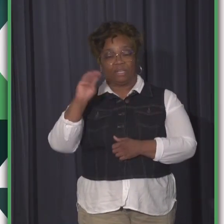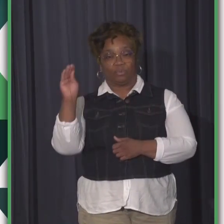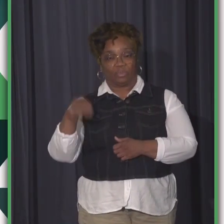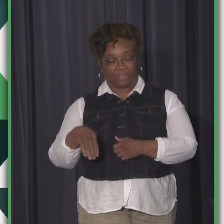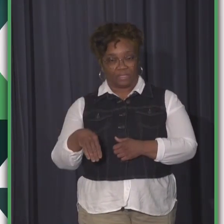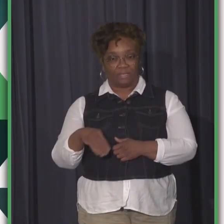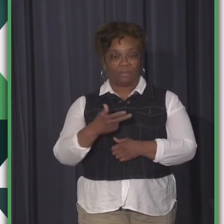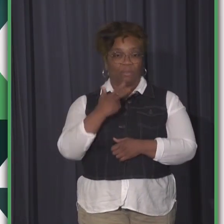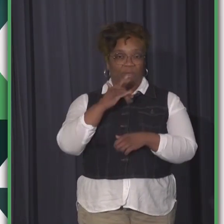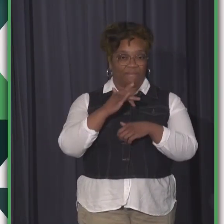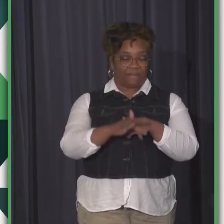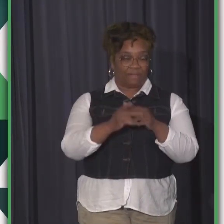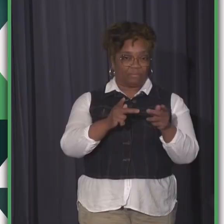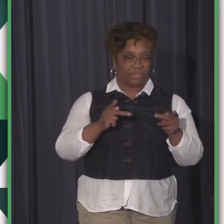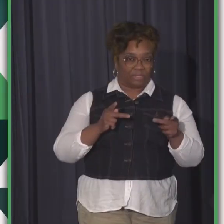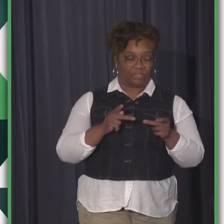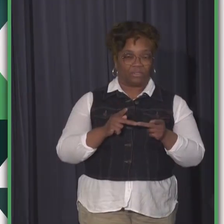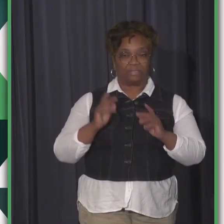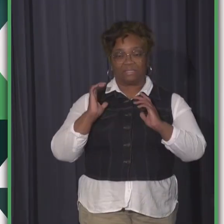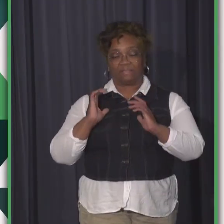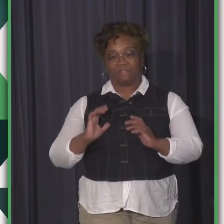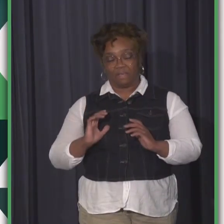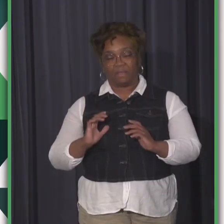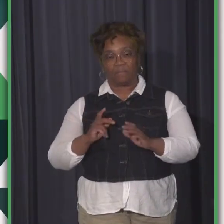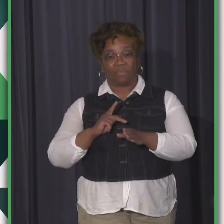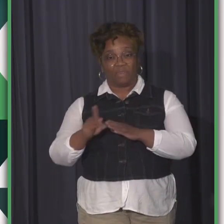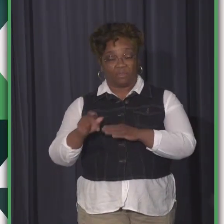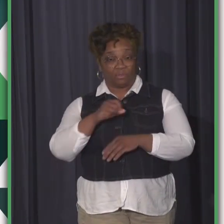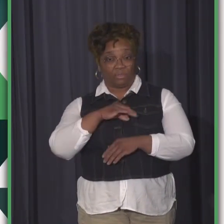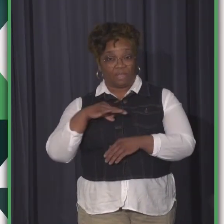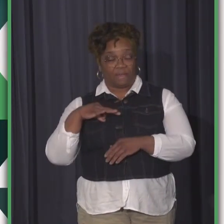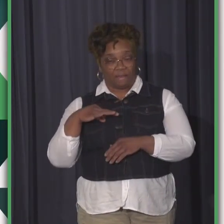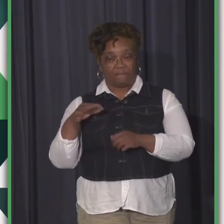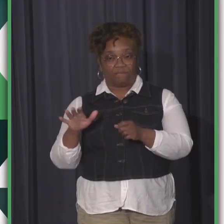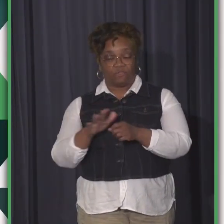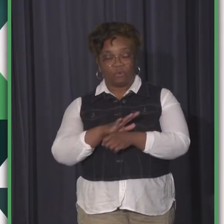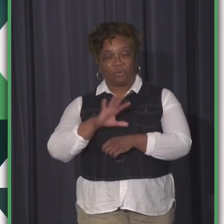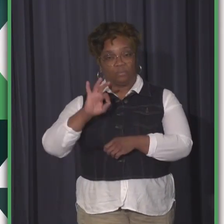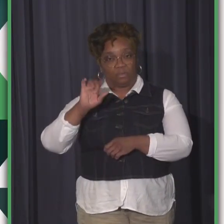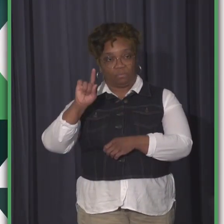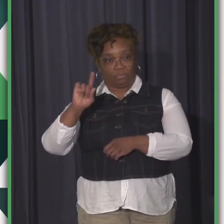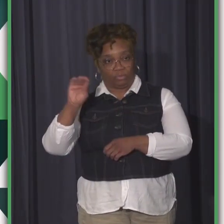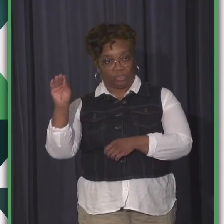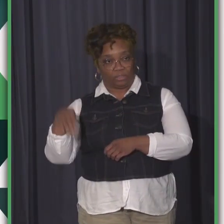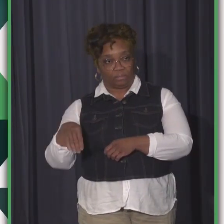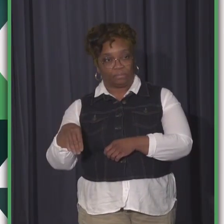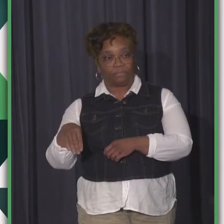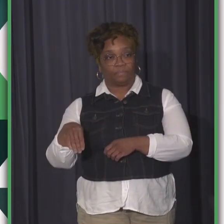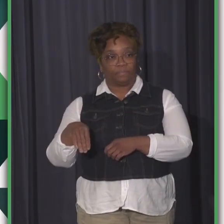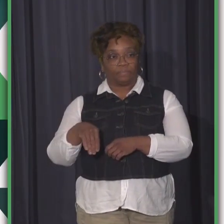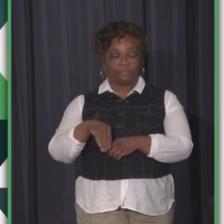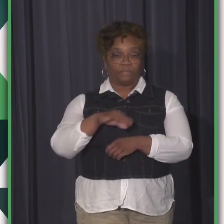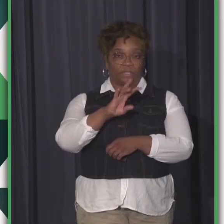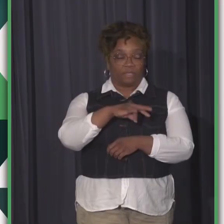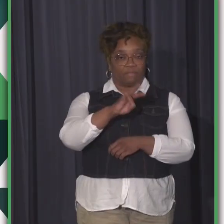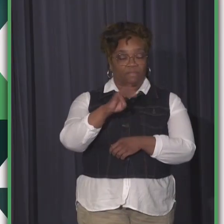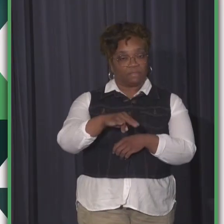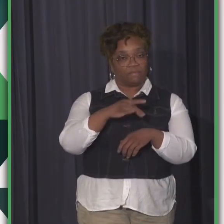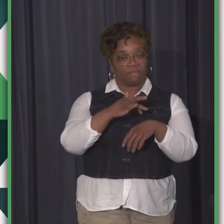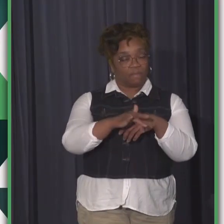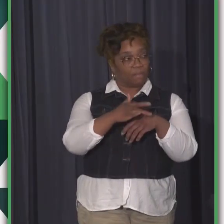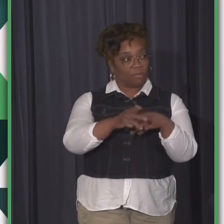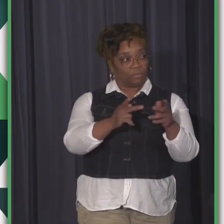we had 3 vacancies. And for civilians, professional staff, we were filled at 91%, and we had 77